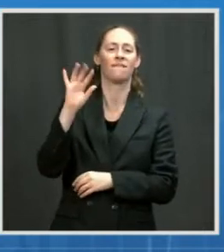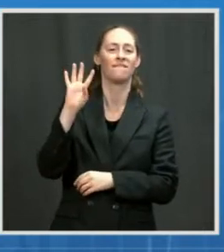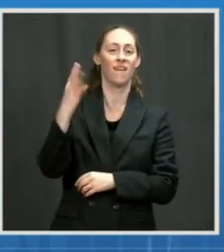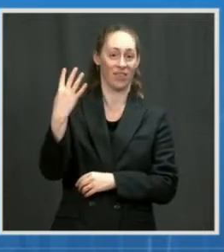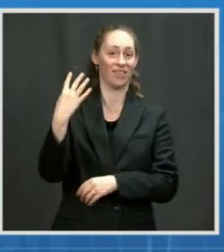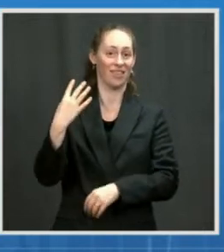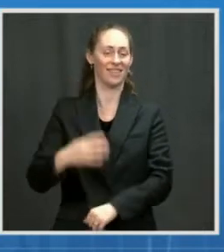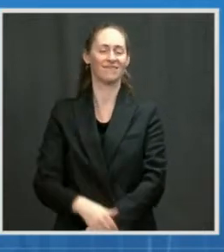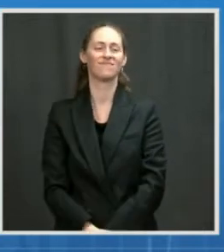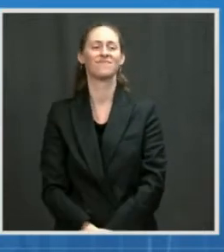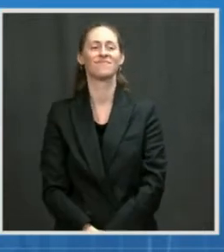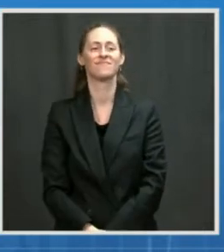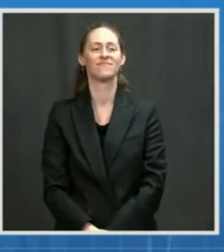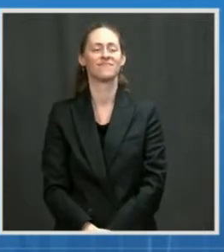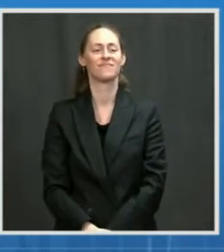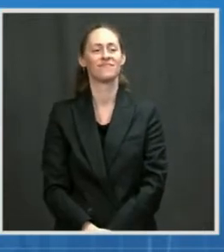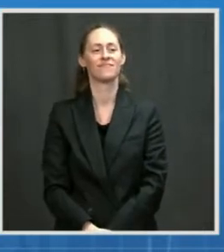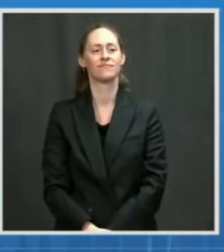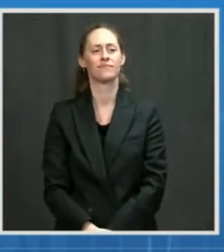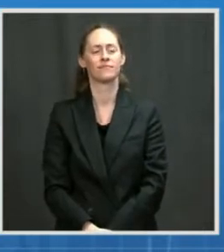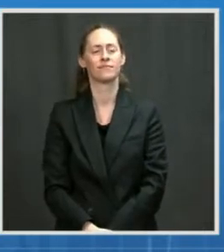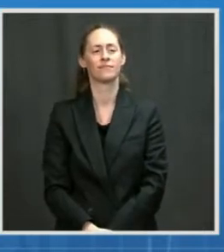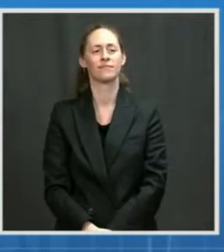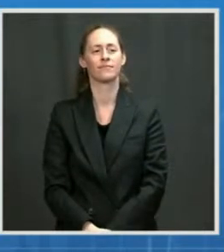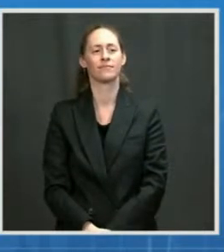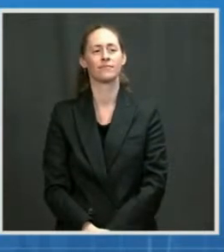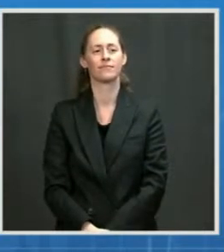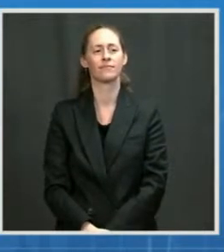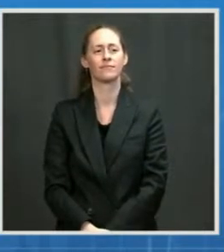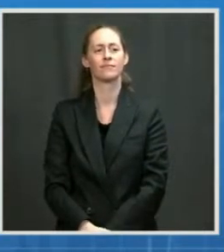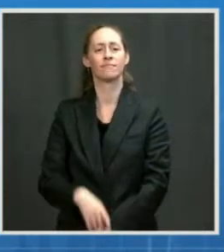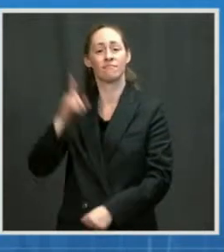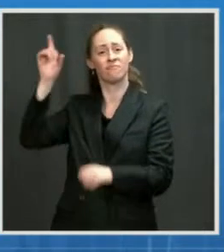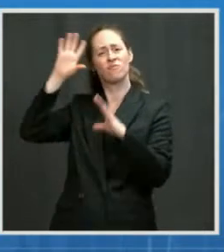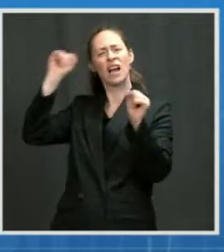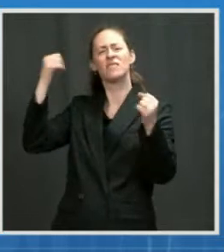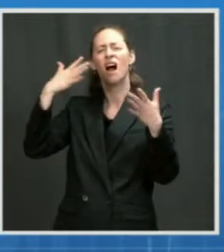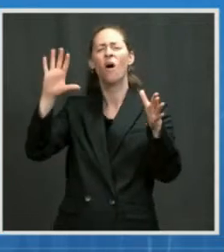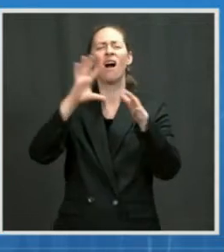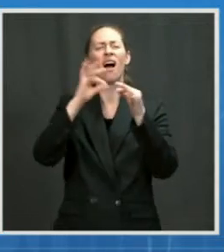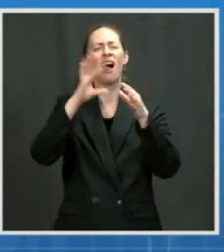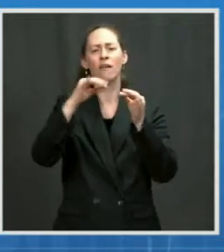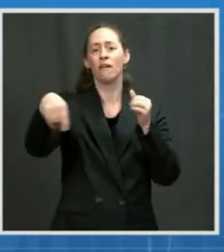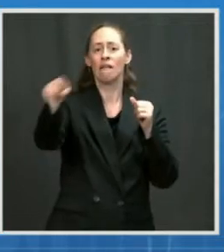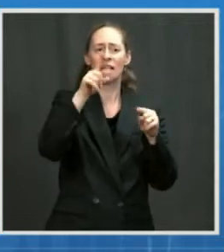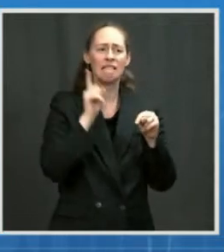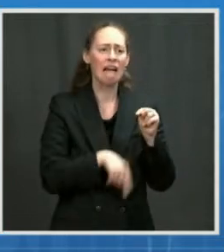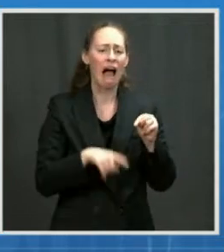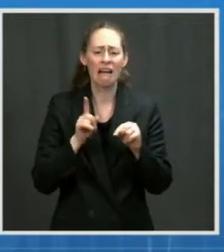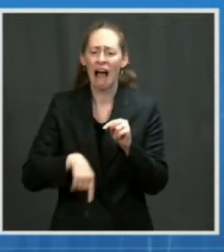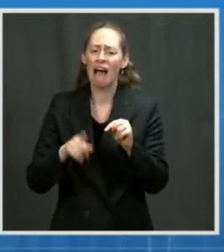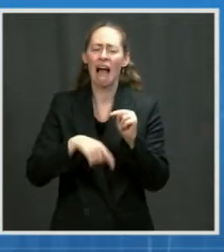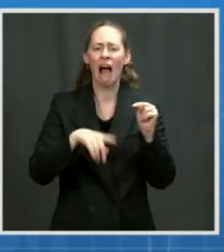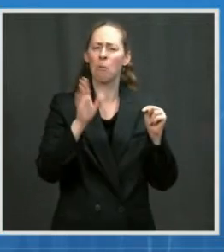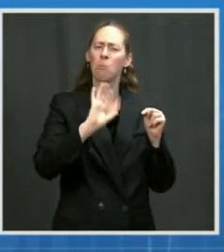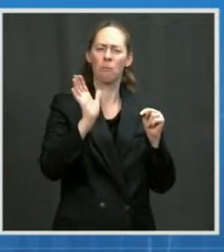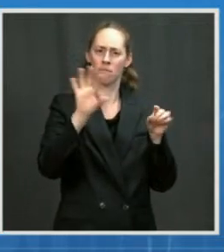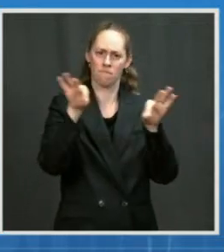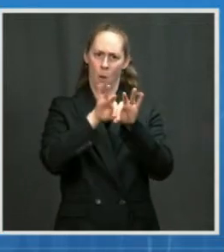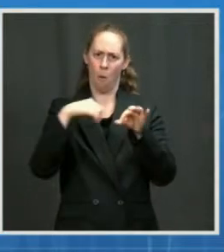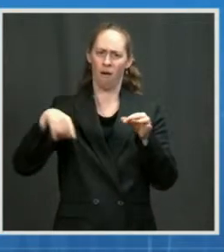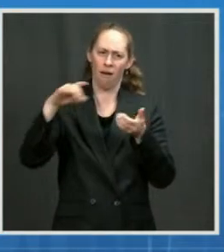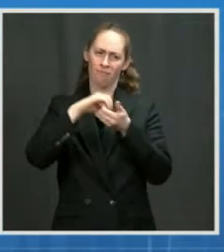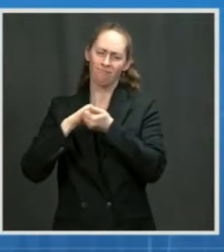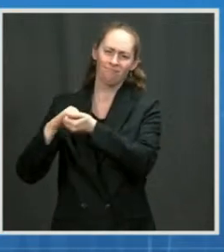likes to say, there's nothing Americans can't do if we do it together. And with that, I'll turn it to Dr.